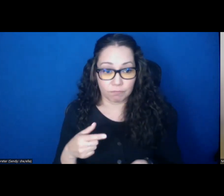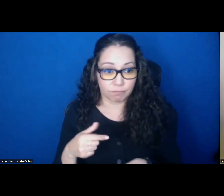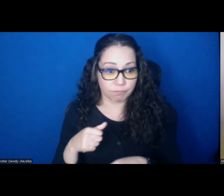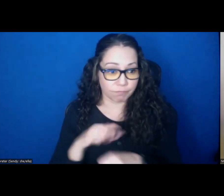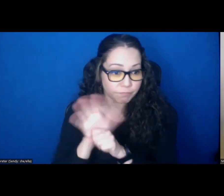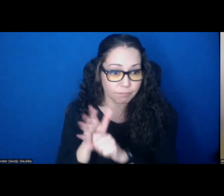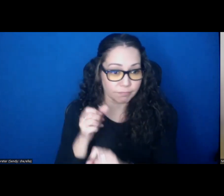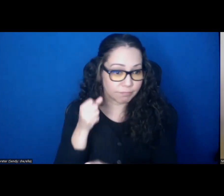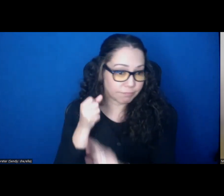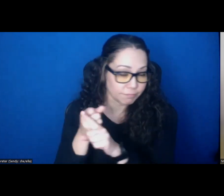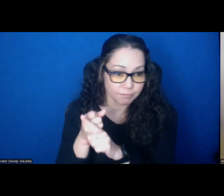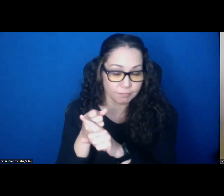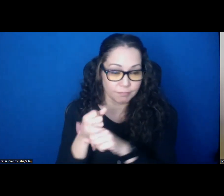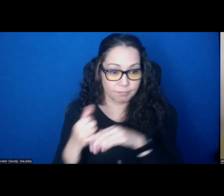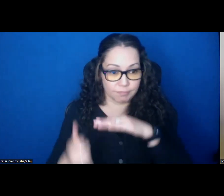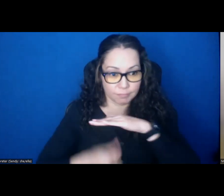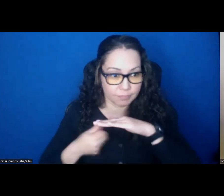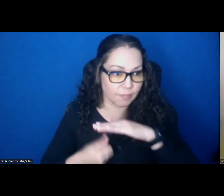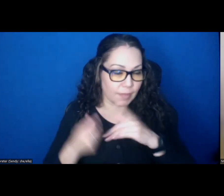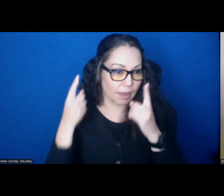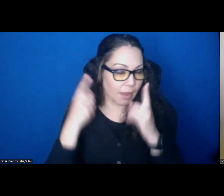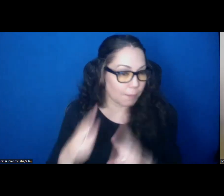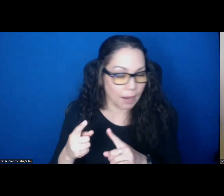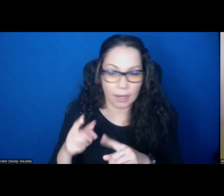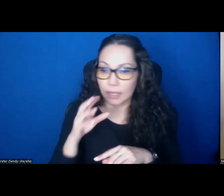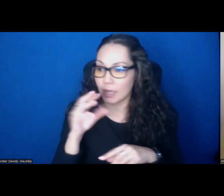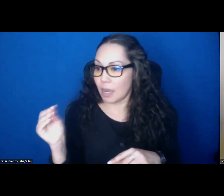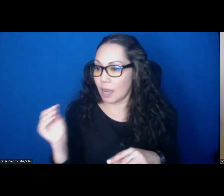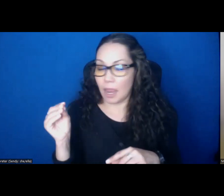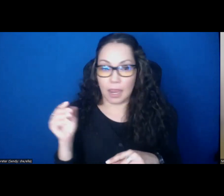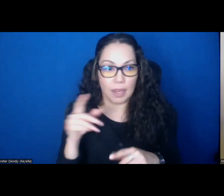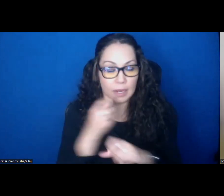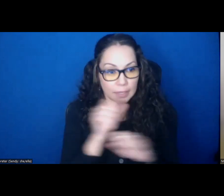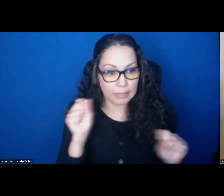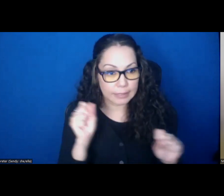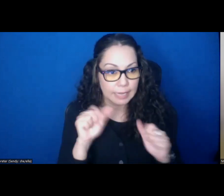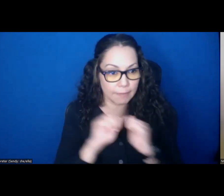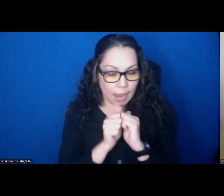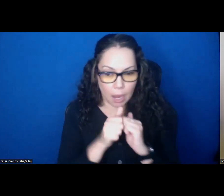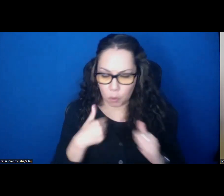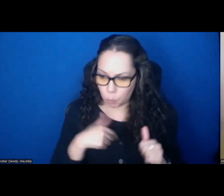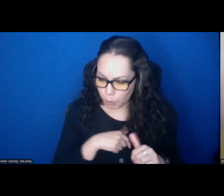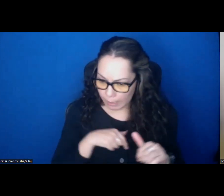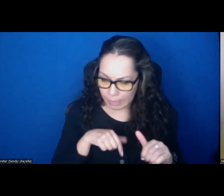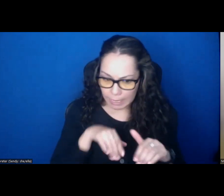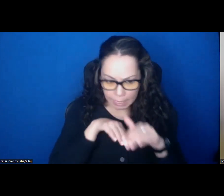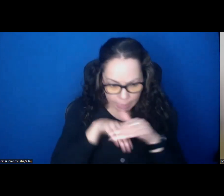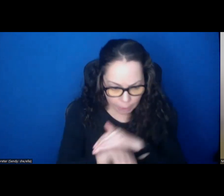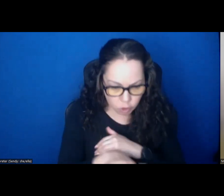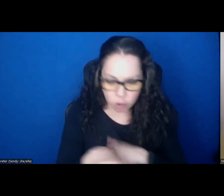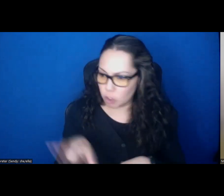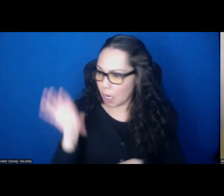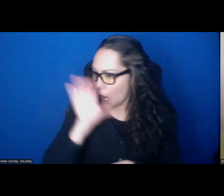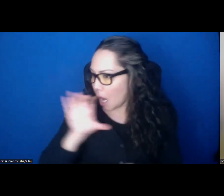Initially, I thought it would be a short time before we figured out a safe way to enter. I went online looking for NIOSH proof